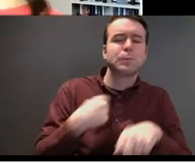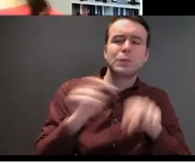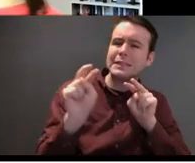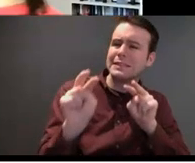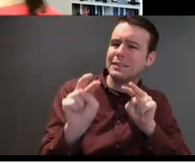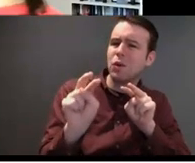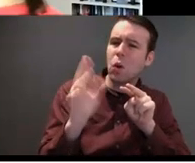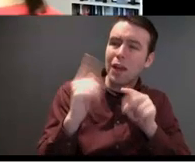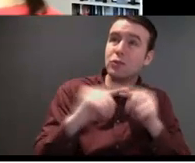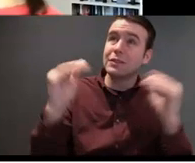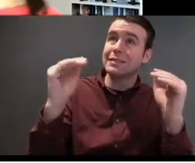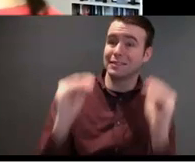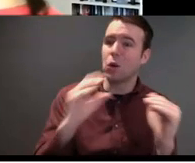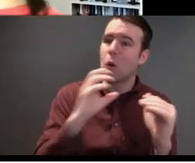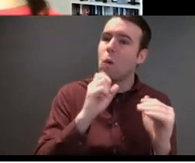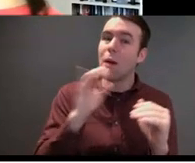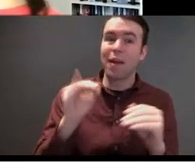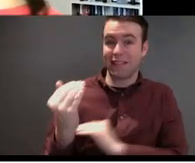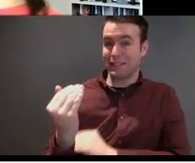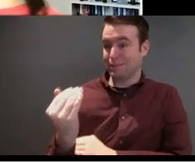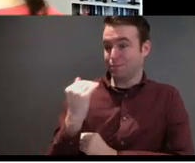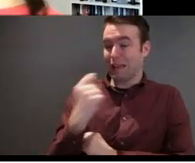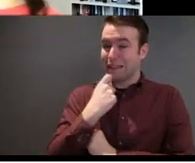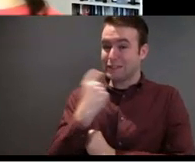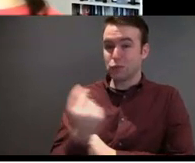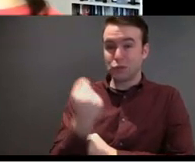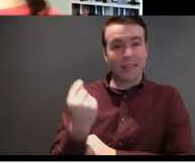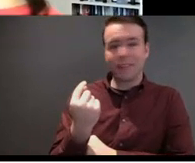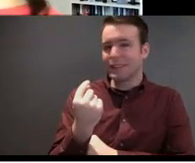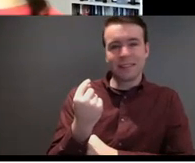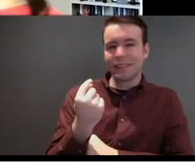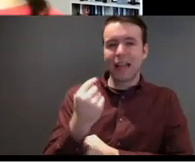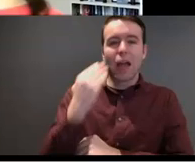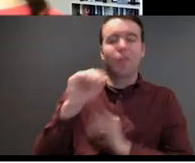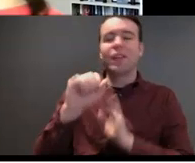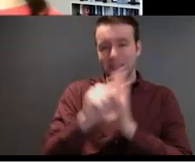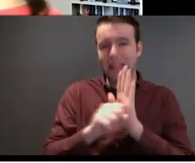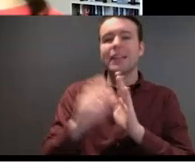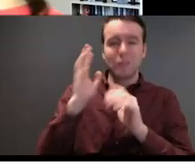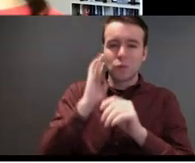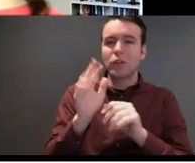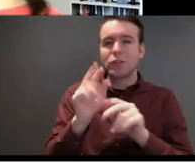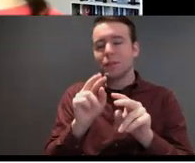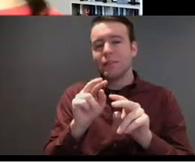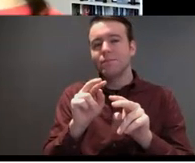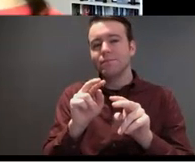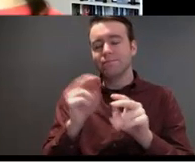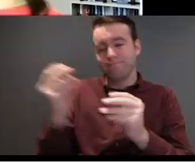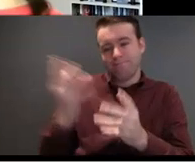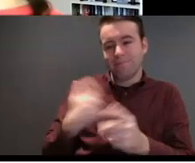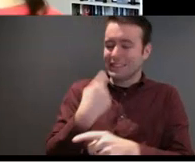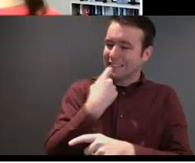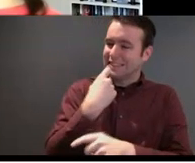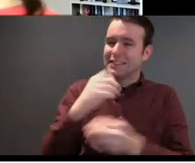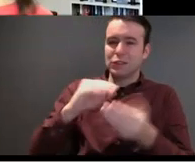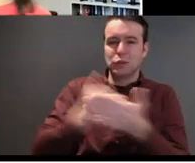if we turned orange by this past Tuesday. I know that the state is also going to be releasing latest numbers next